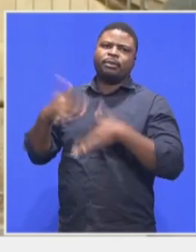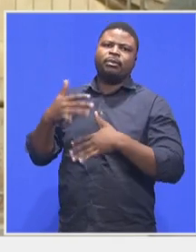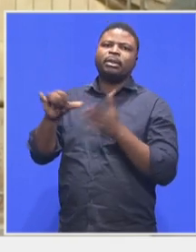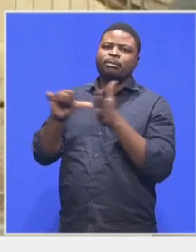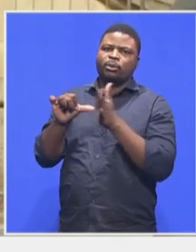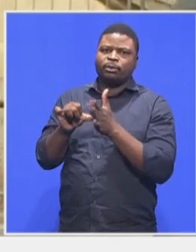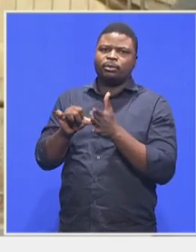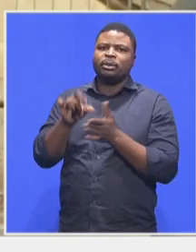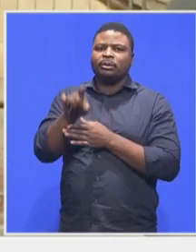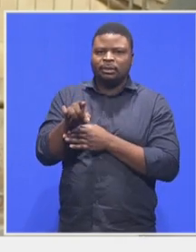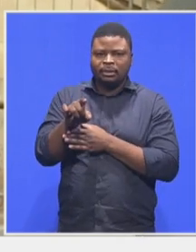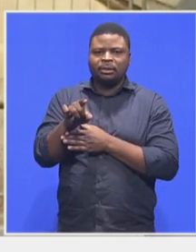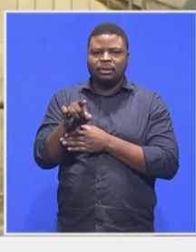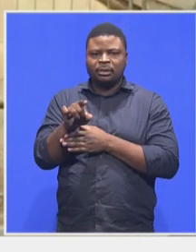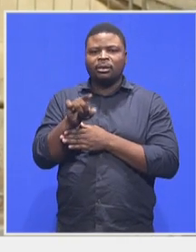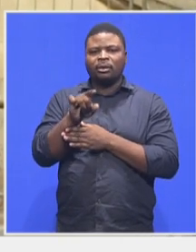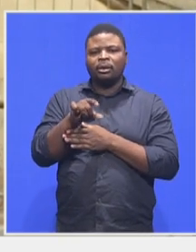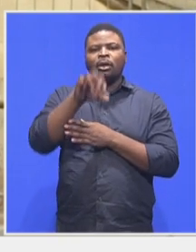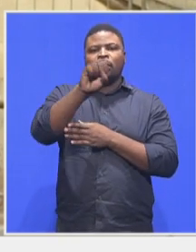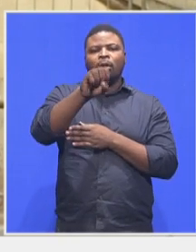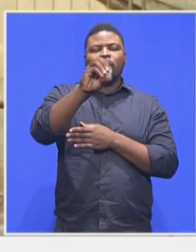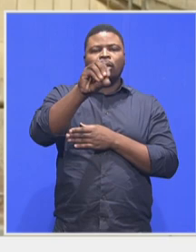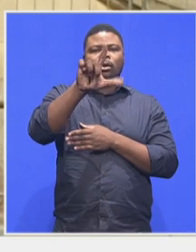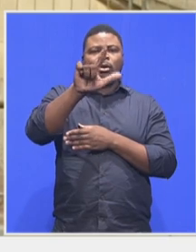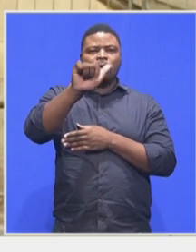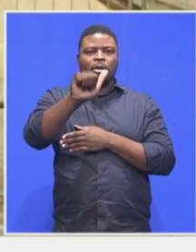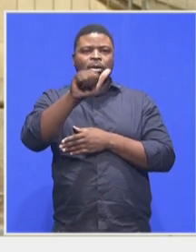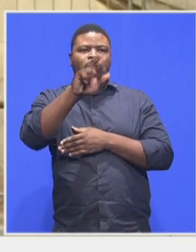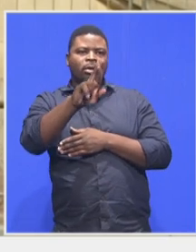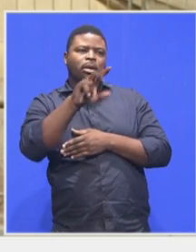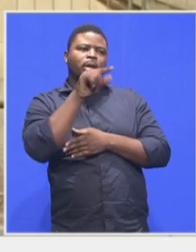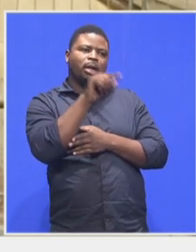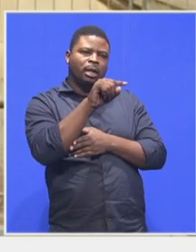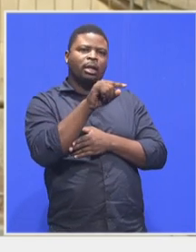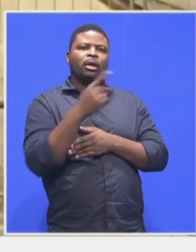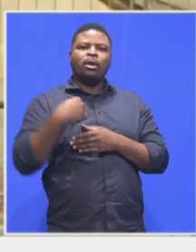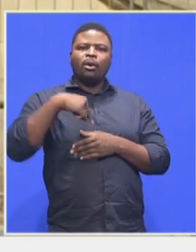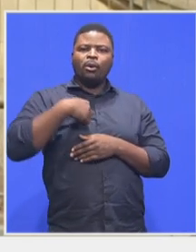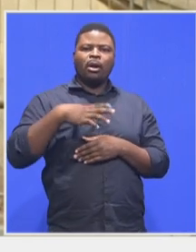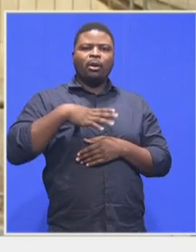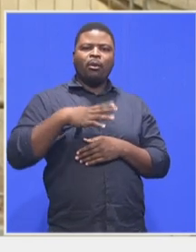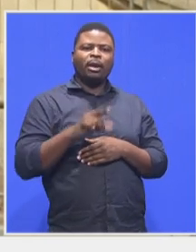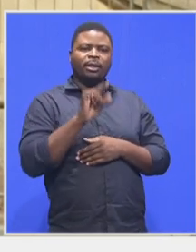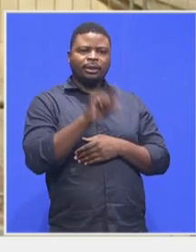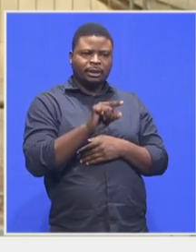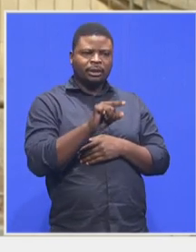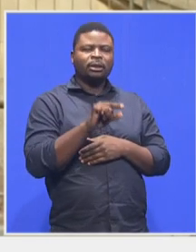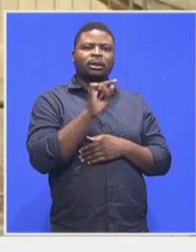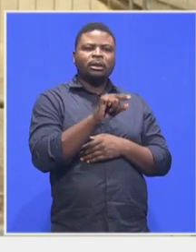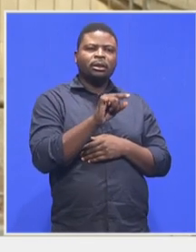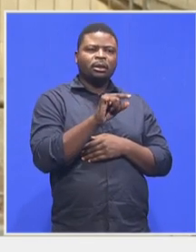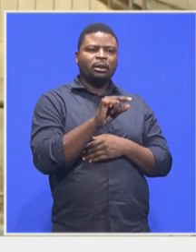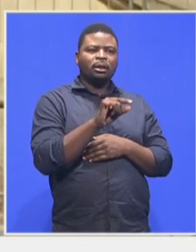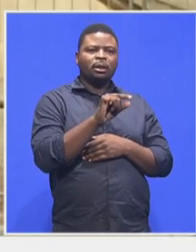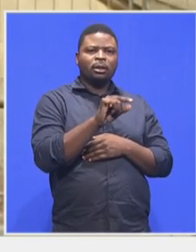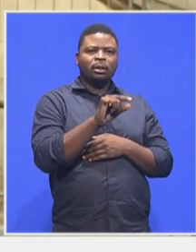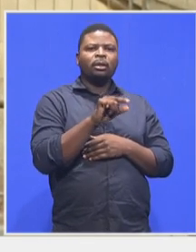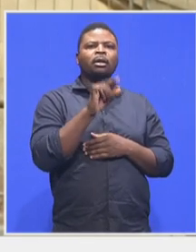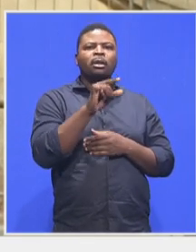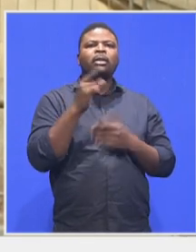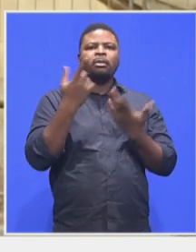So looking at the solar panels, we are saying we don't want to do a situation where these solar panels are going to be